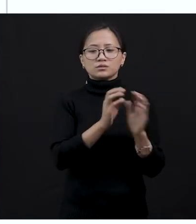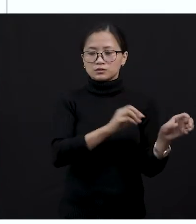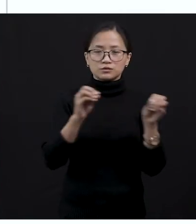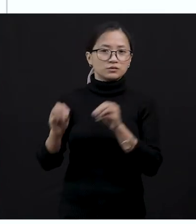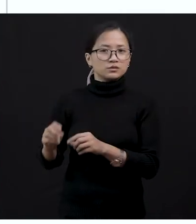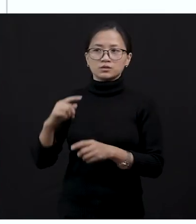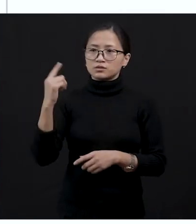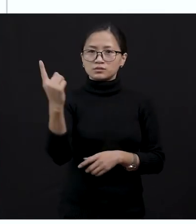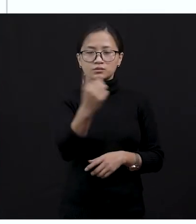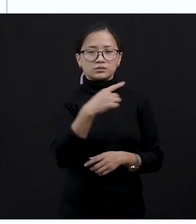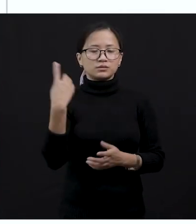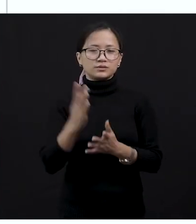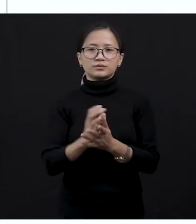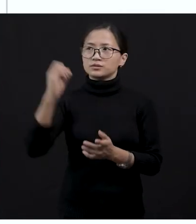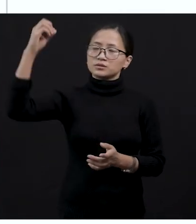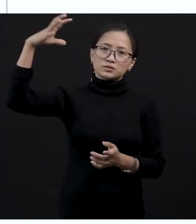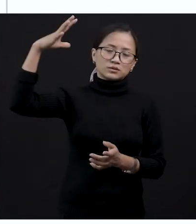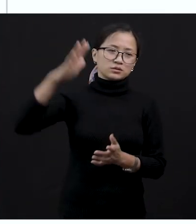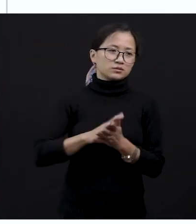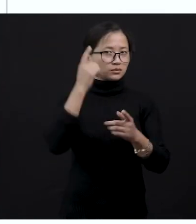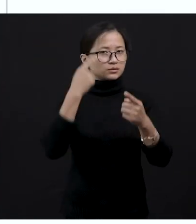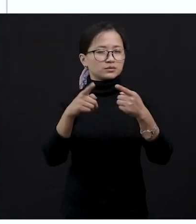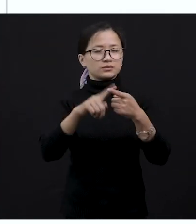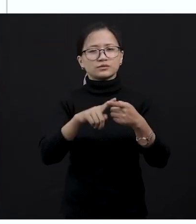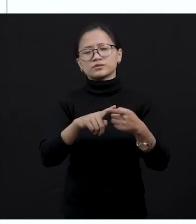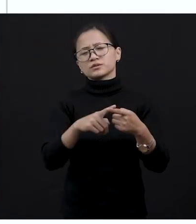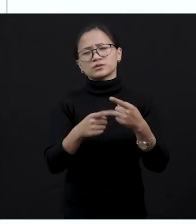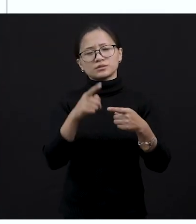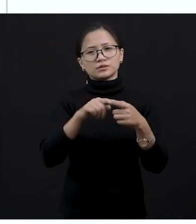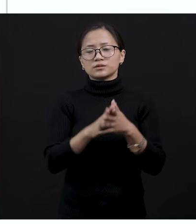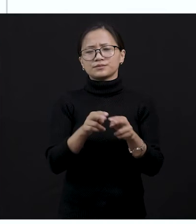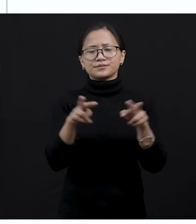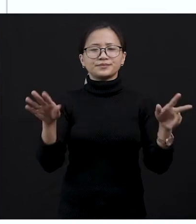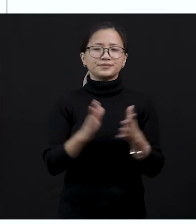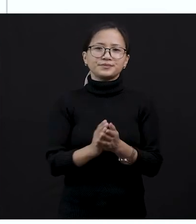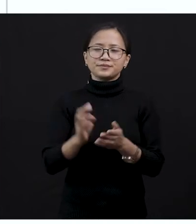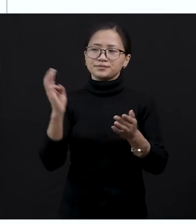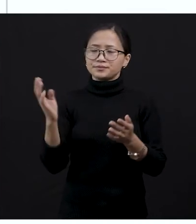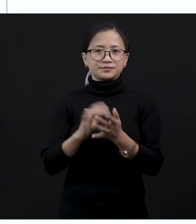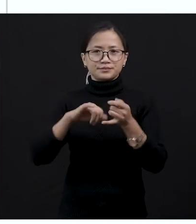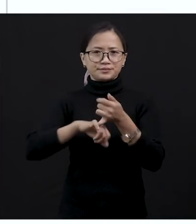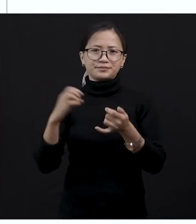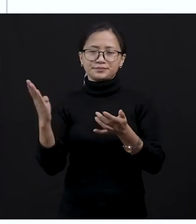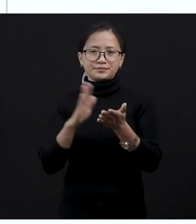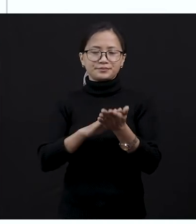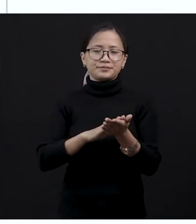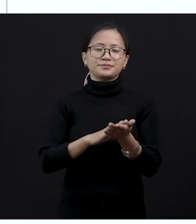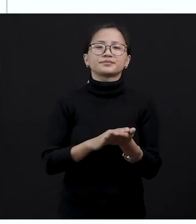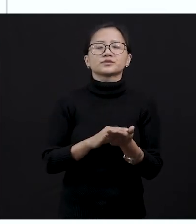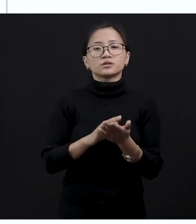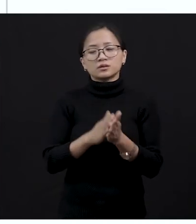around the sun, it experiences different seasons, okay? Like summer,